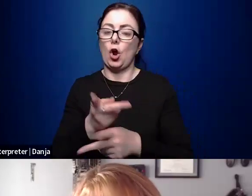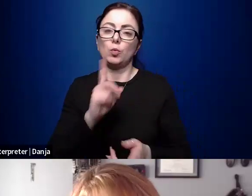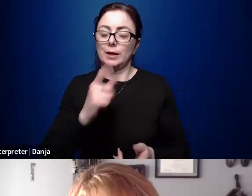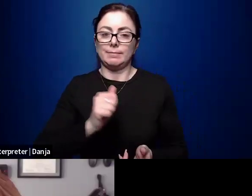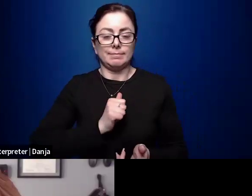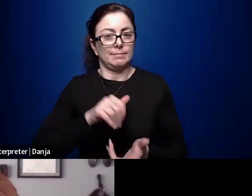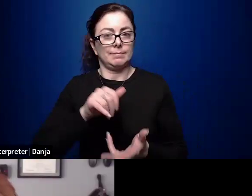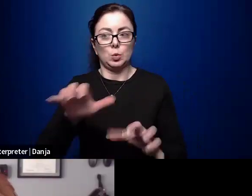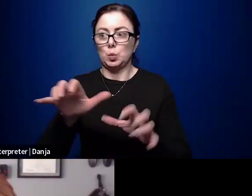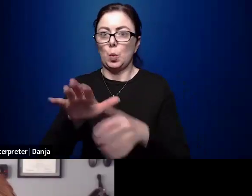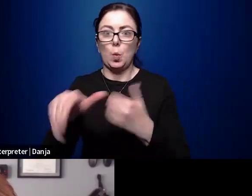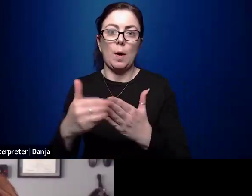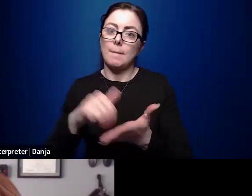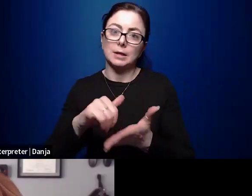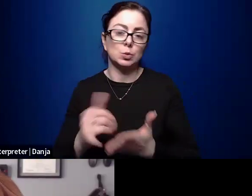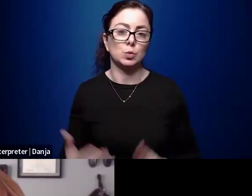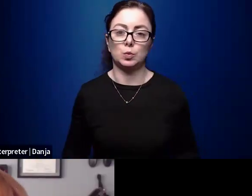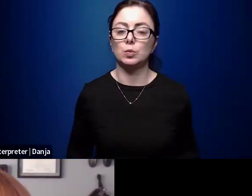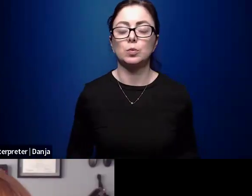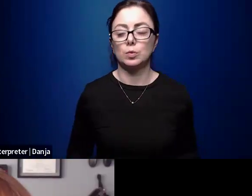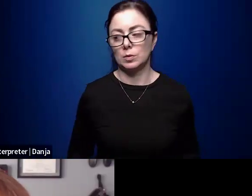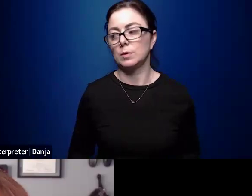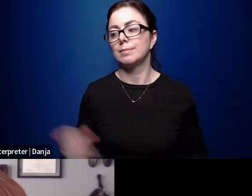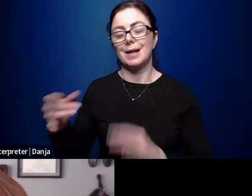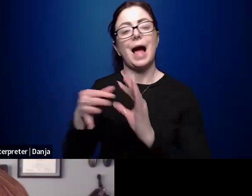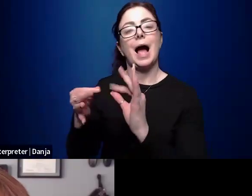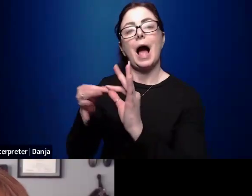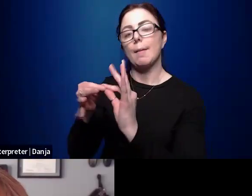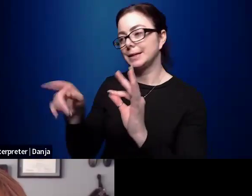Shelley, in the comments, Suzanne said, "Thank you, Shelley. You work so hard.